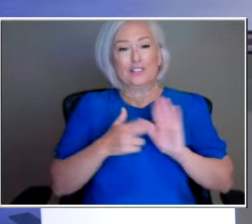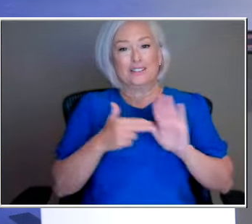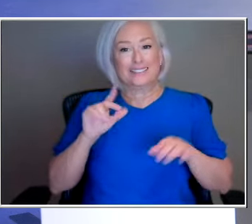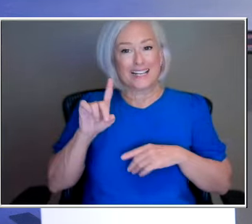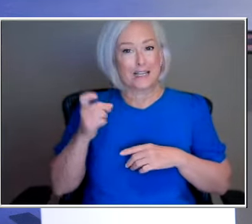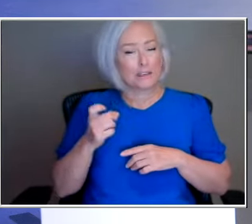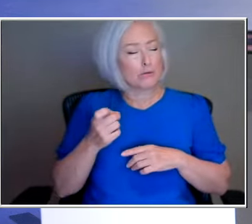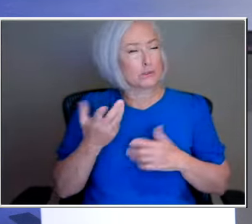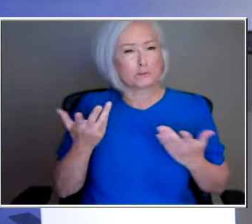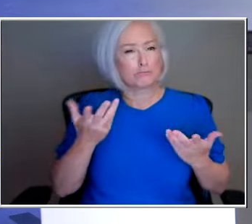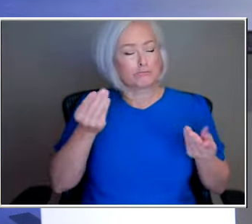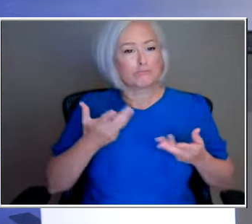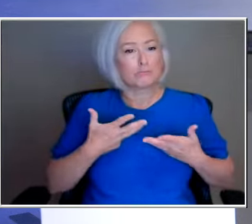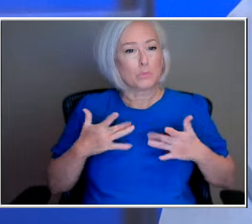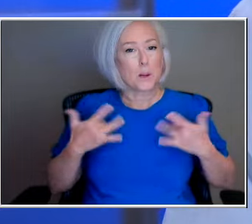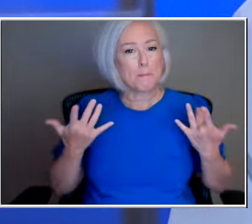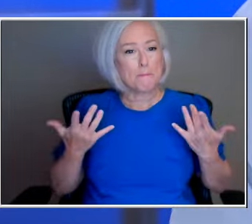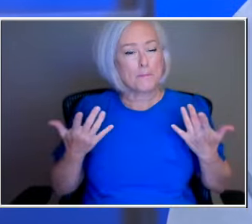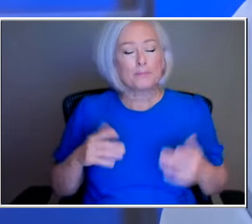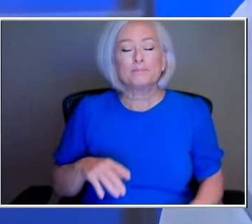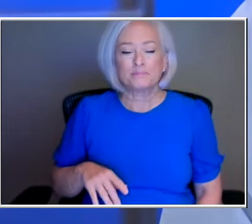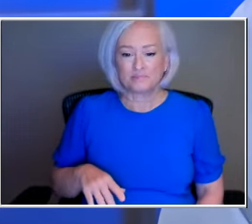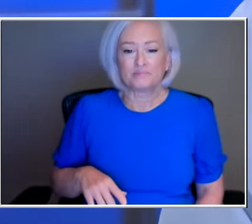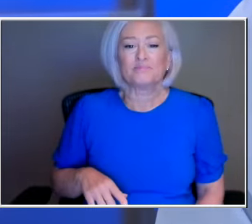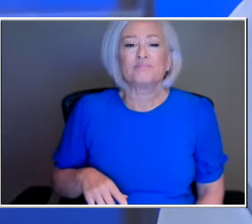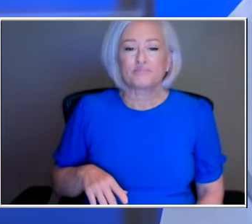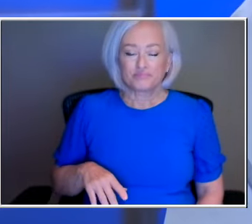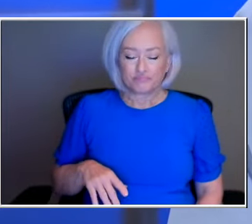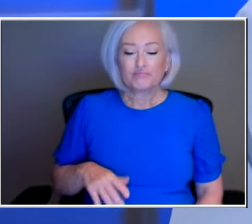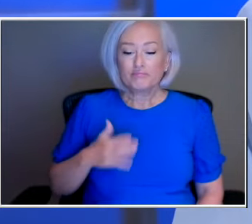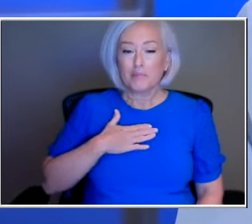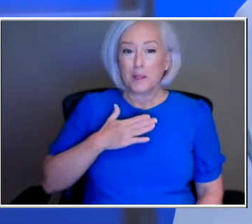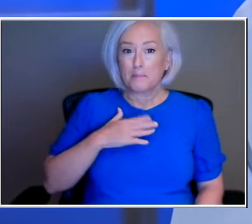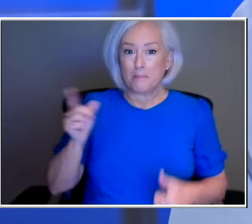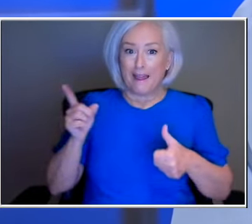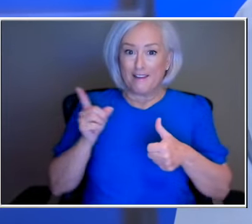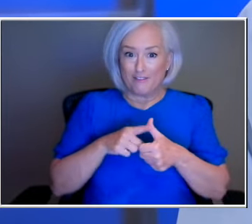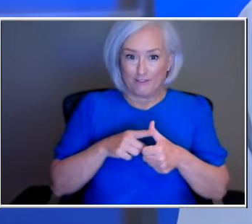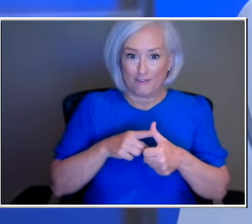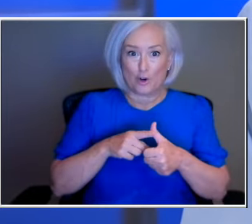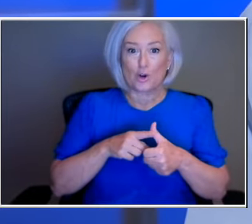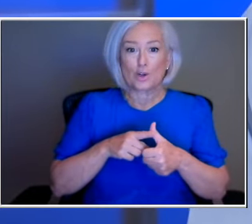story. Okay. Well, my initial stage, from our